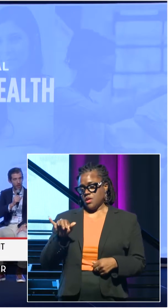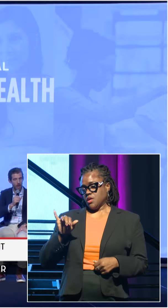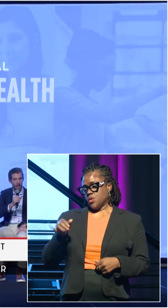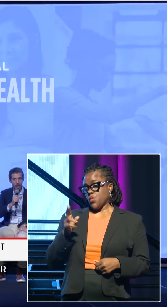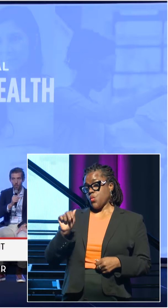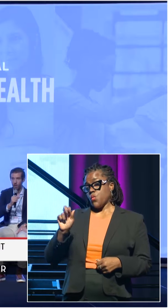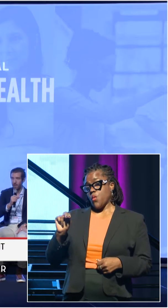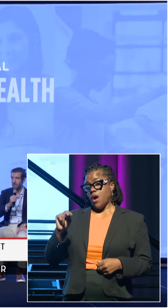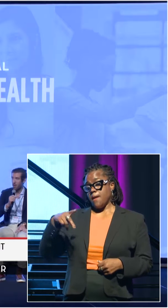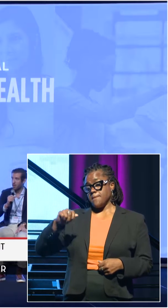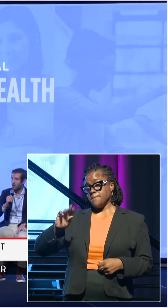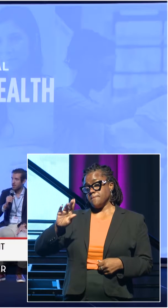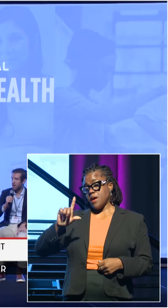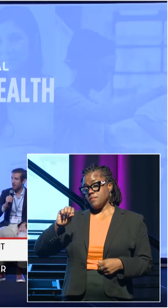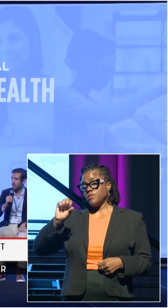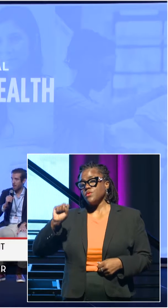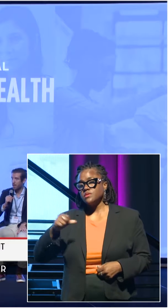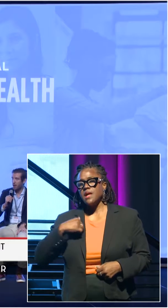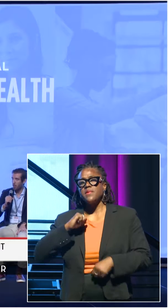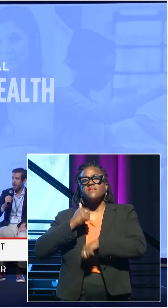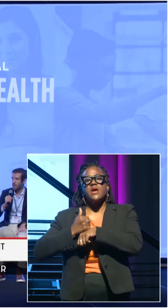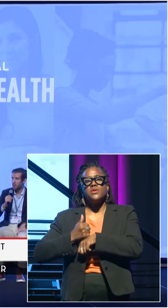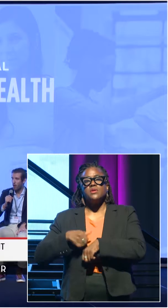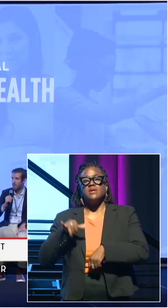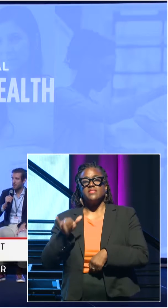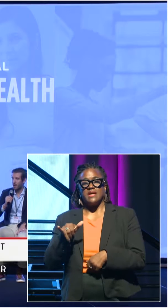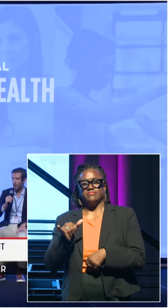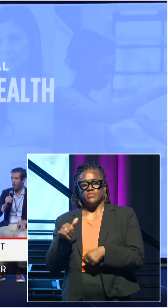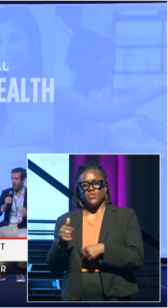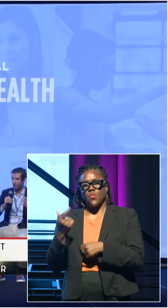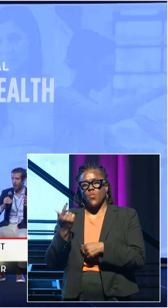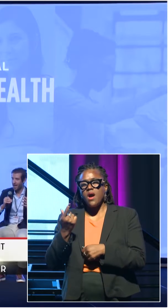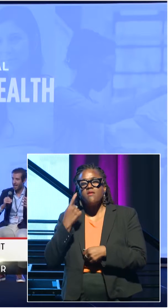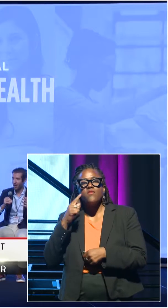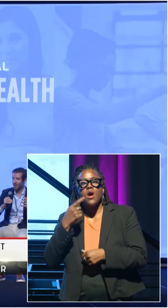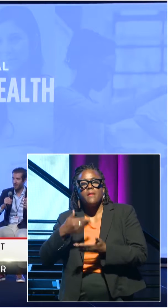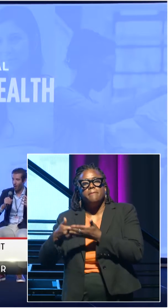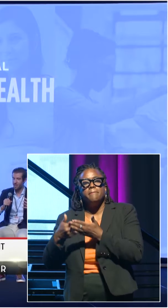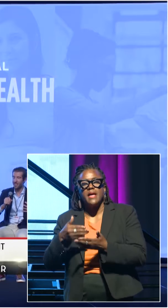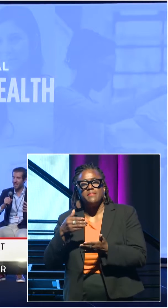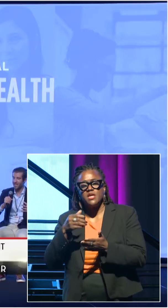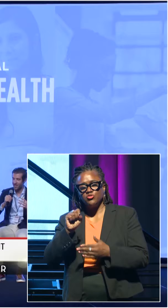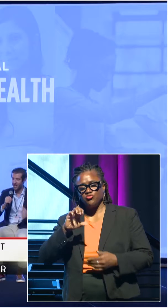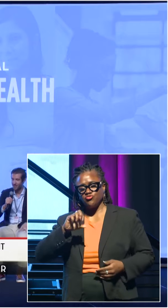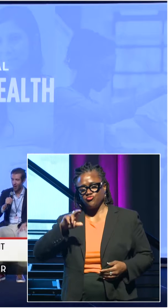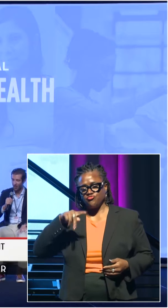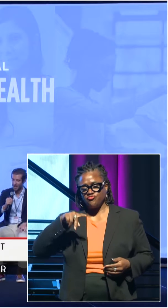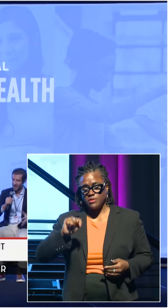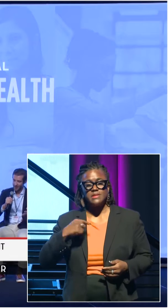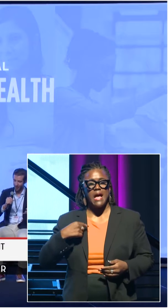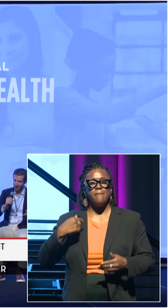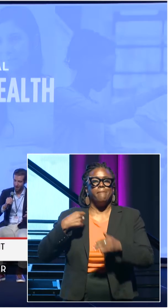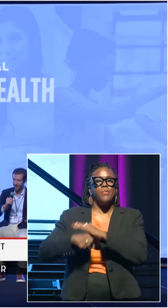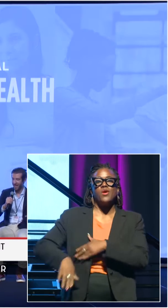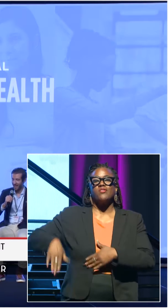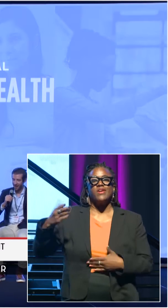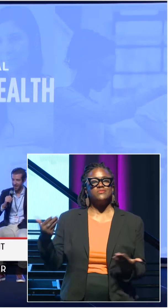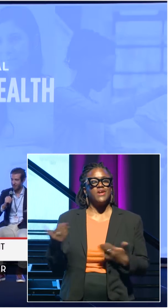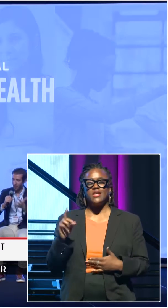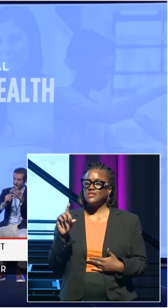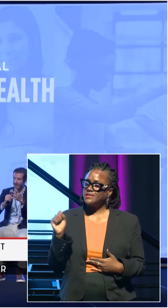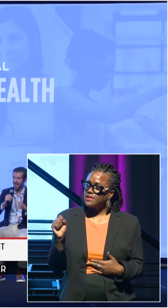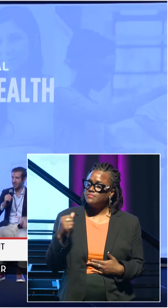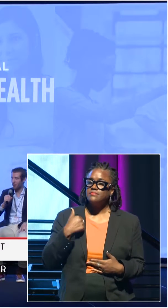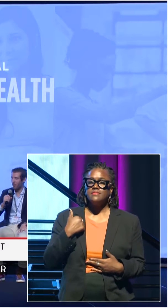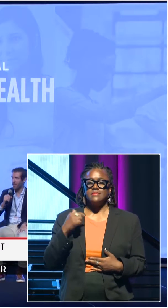Pablo Segura. I'm one of the founders of a company called Baby Scripts, born and bred here in Washington, D.C. So started the company here